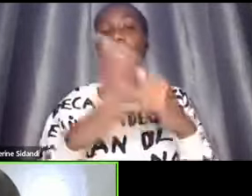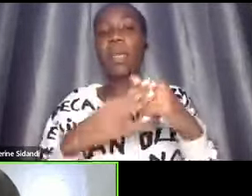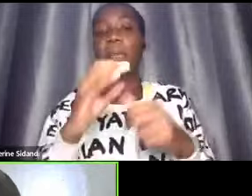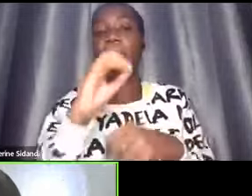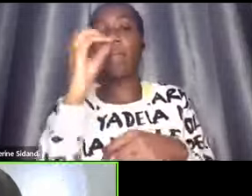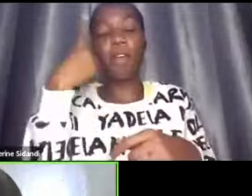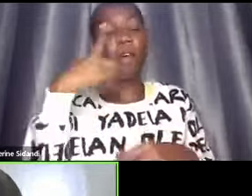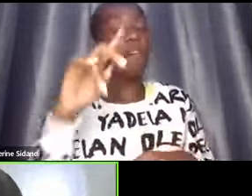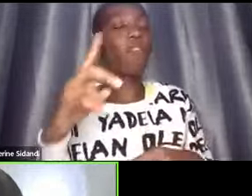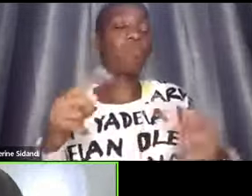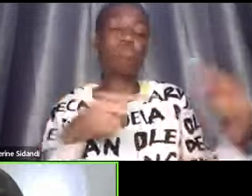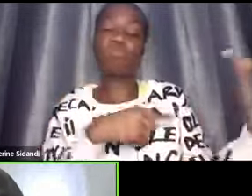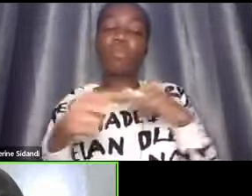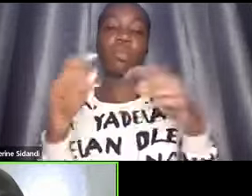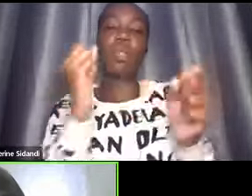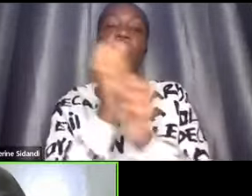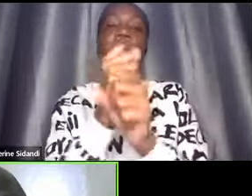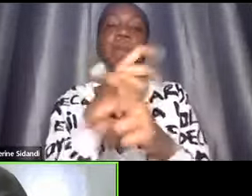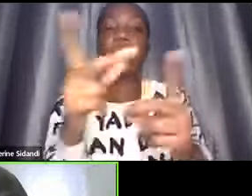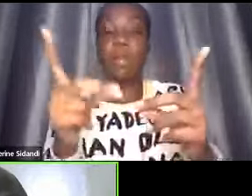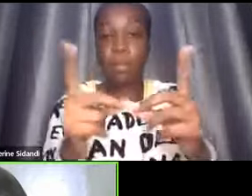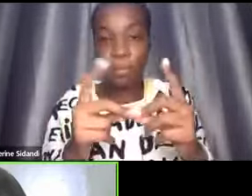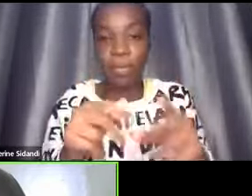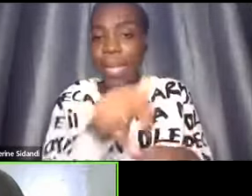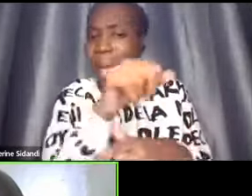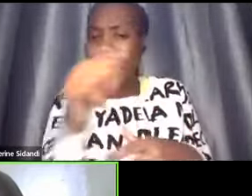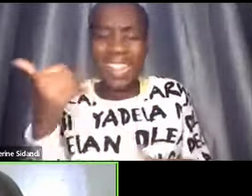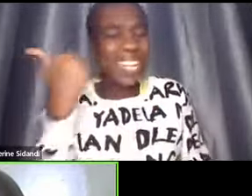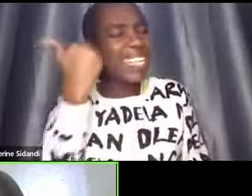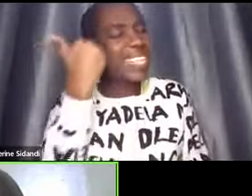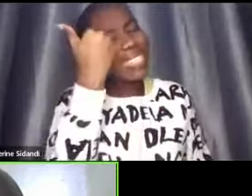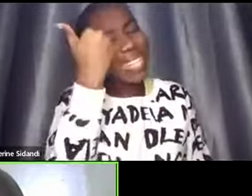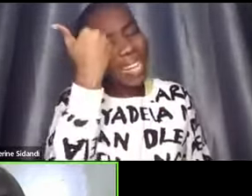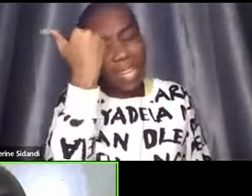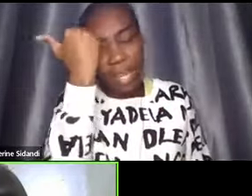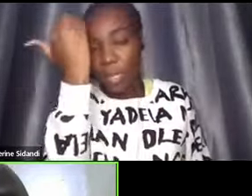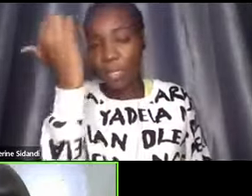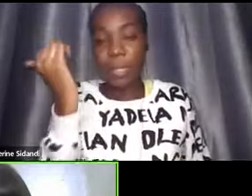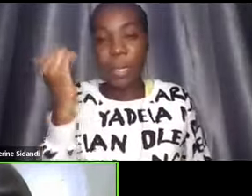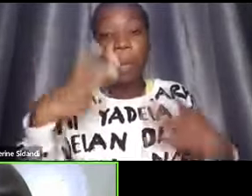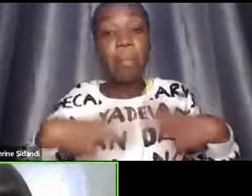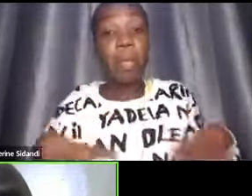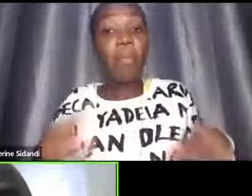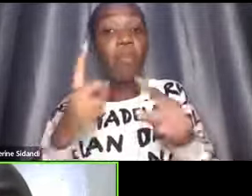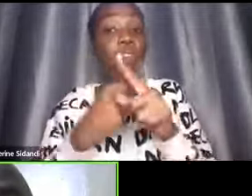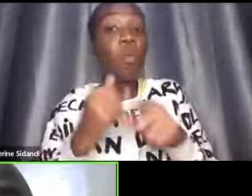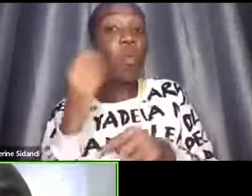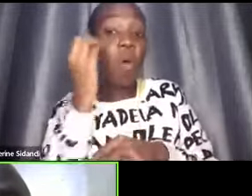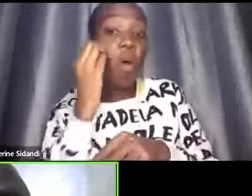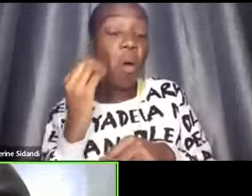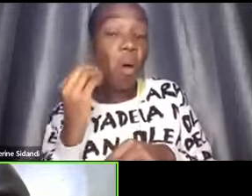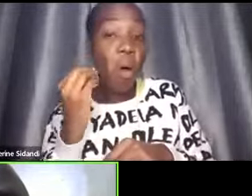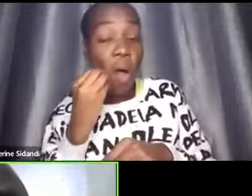workplace. Number two is stress. You know, people wake up from home and they come to